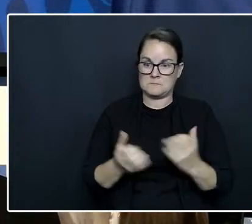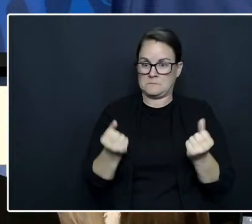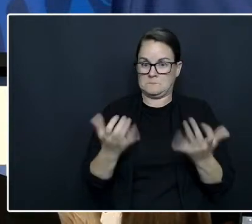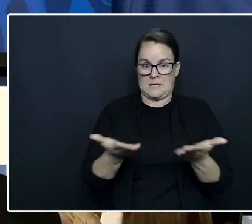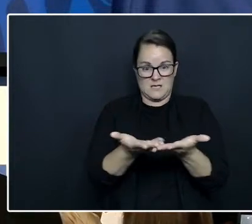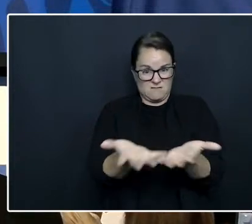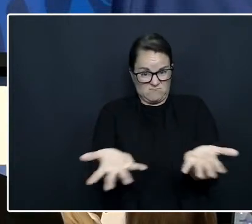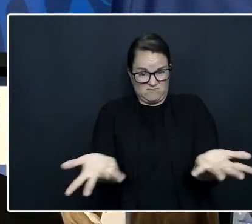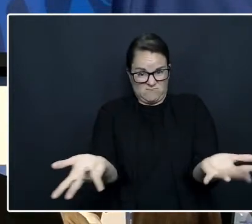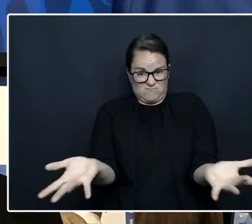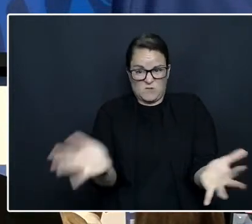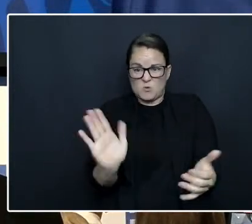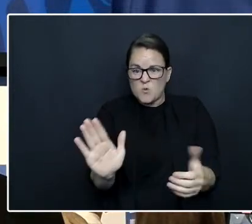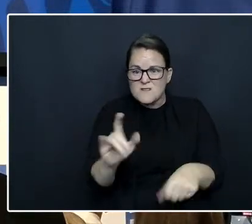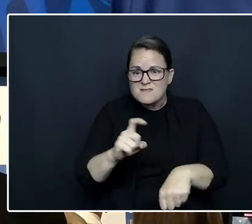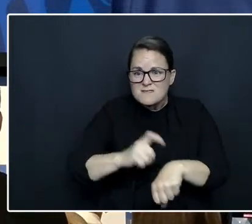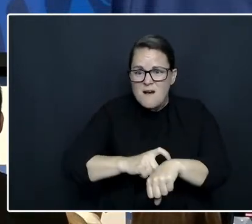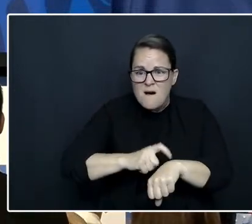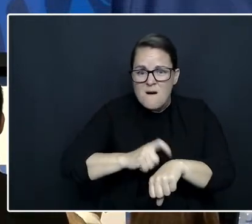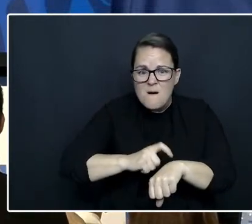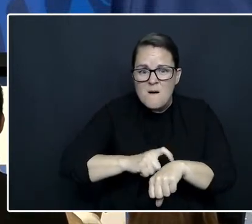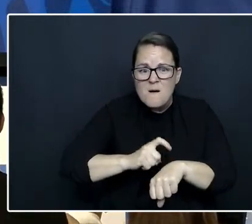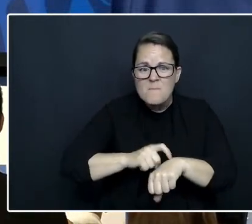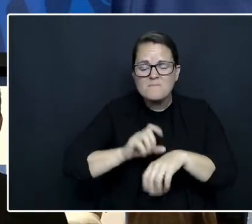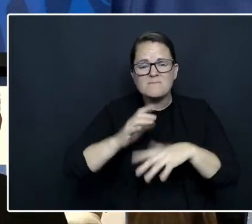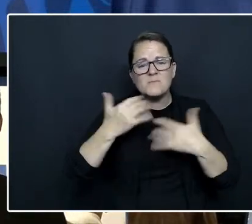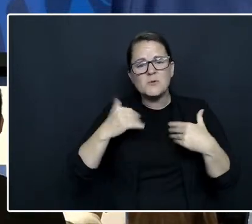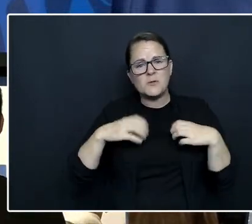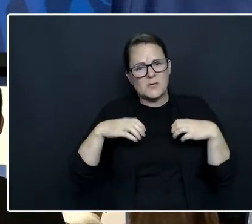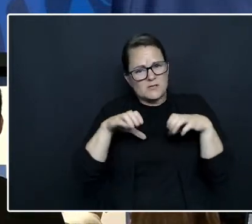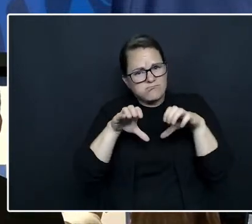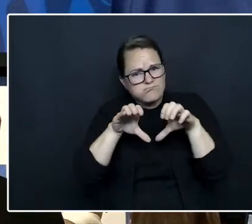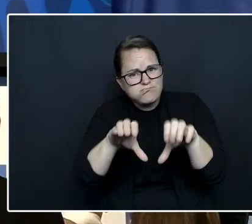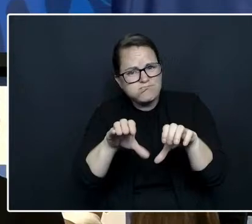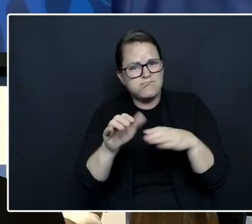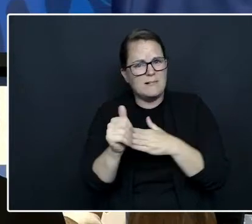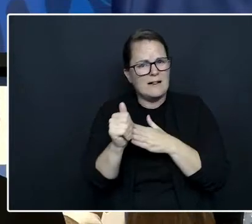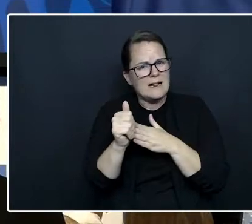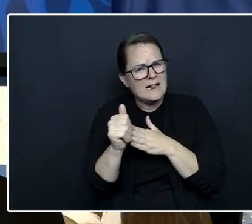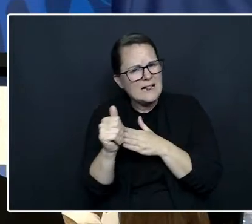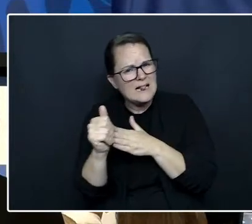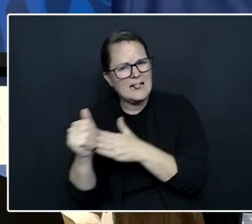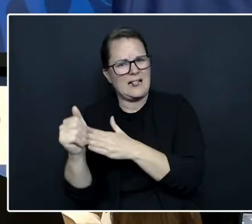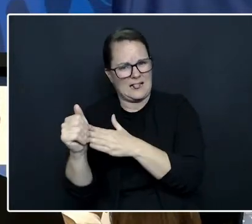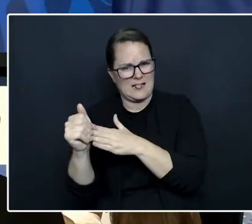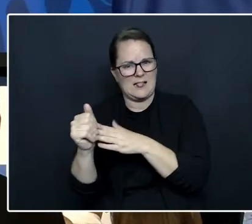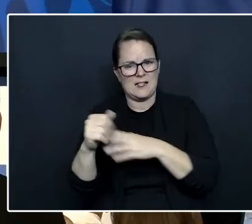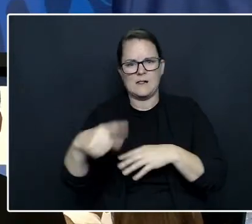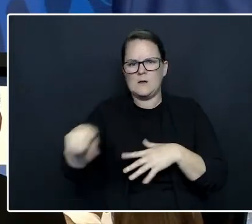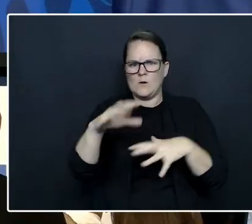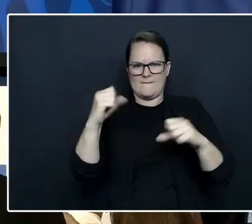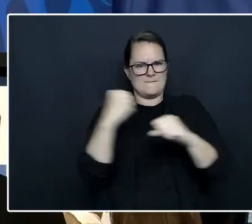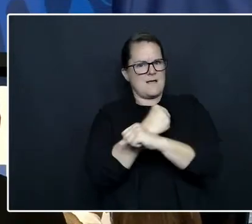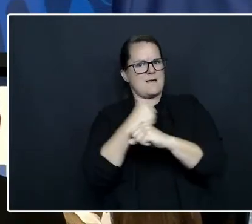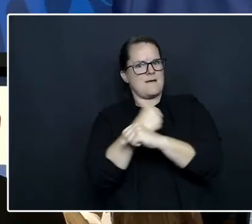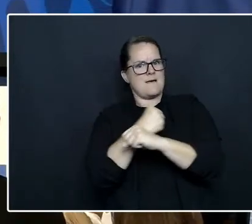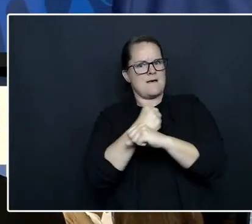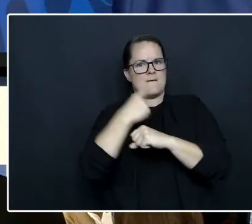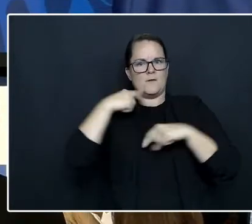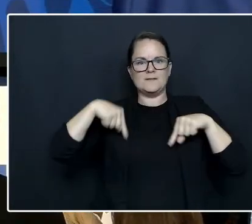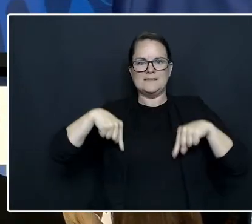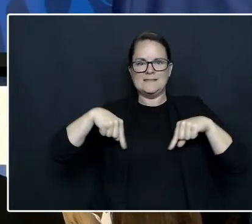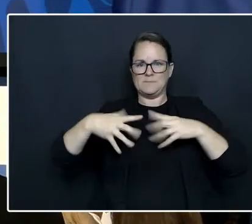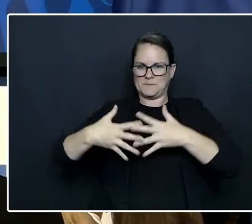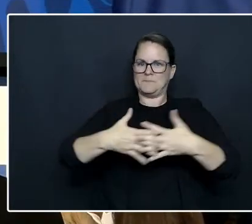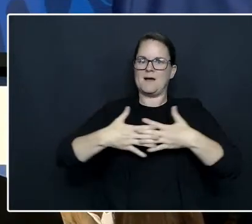time and your leadership to fight for the promise of America and everything we stand for. And I thank